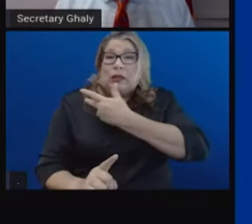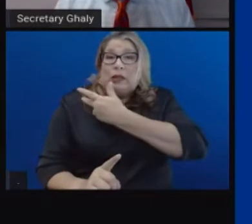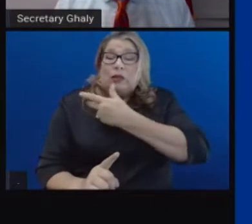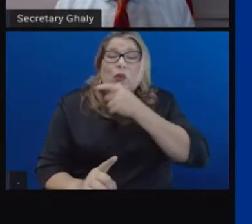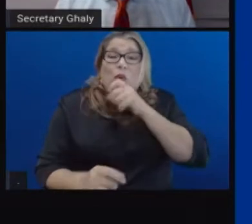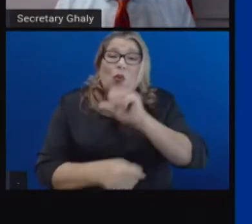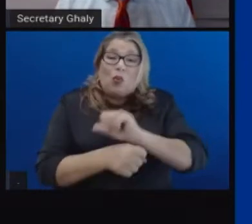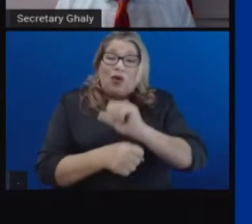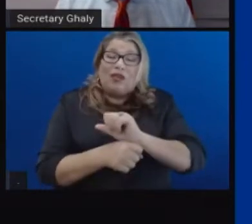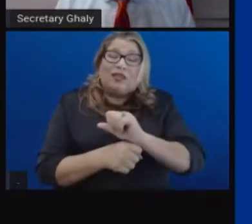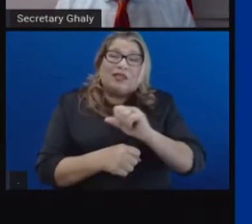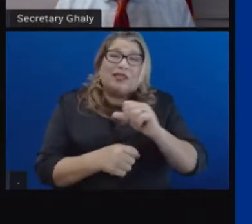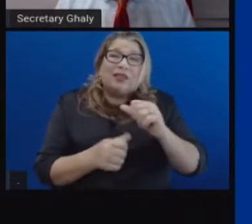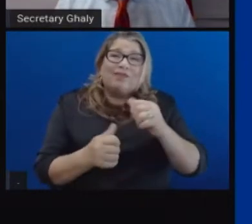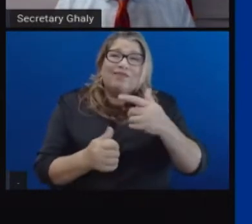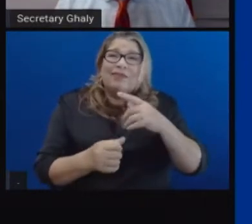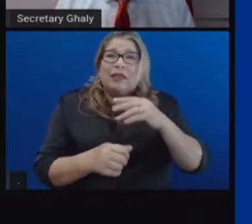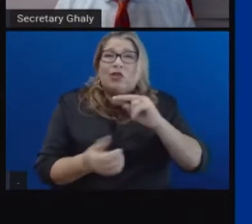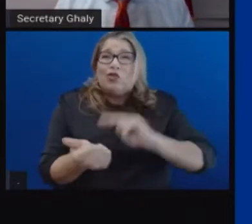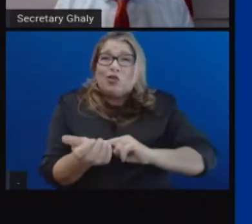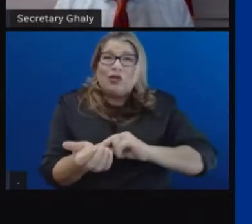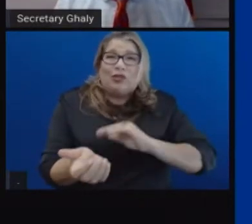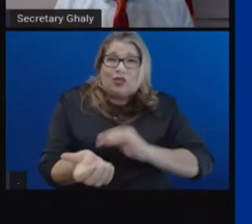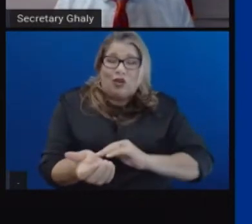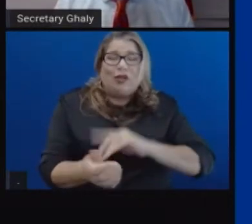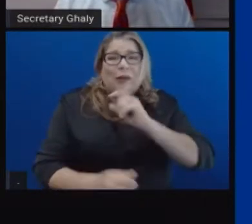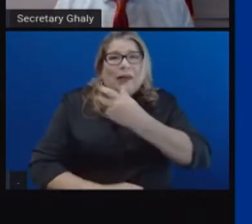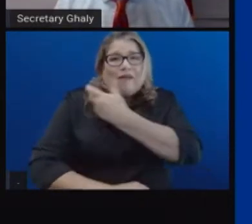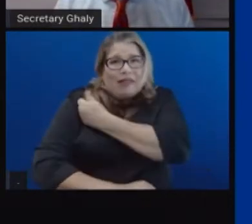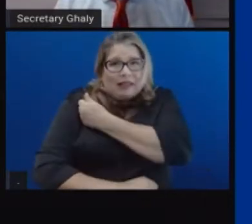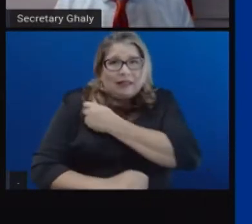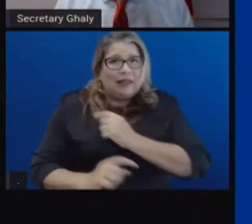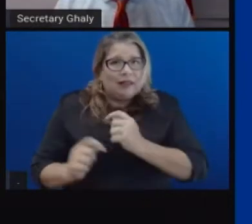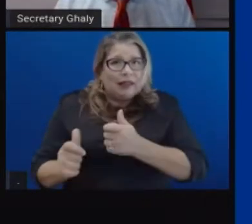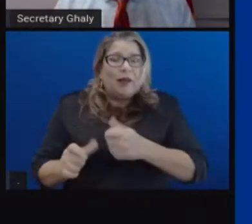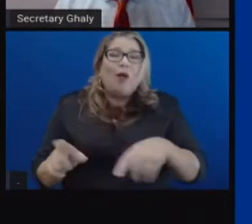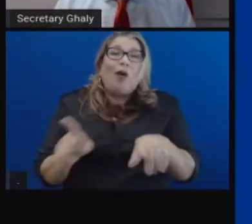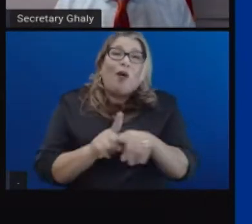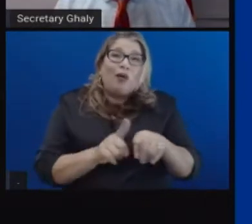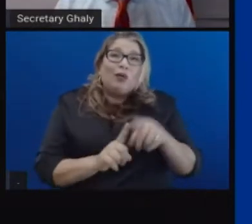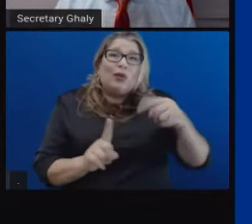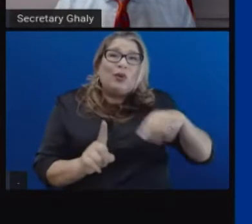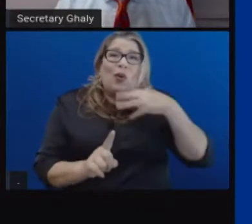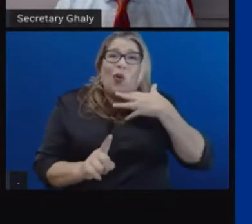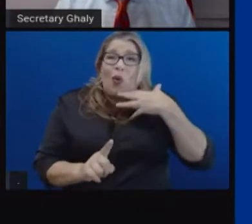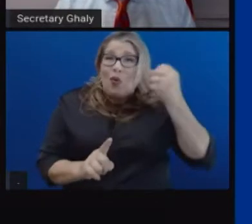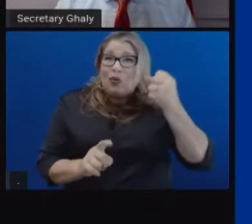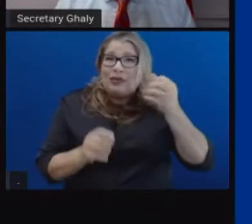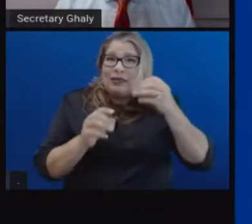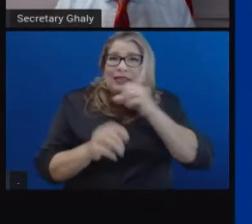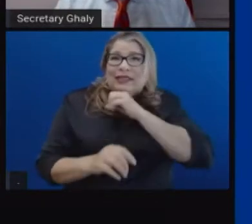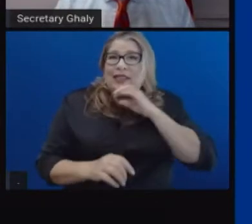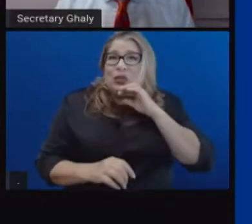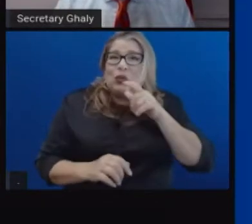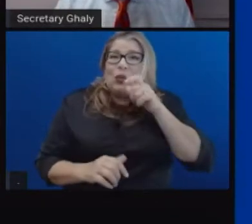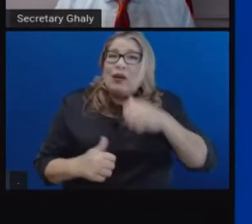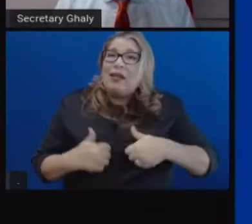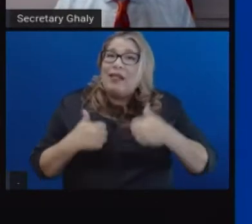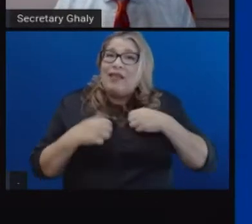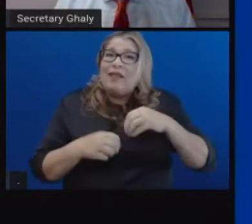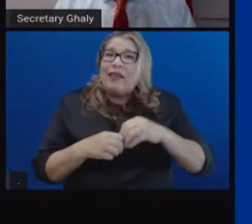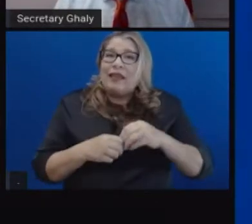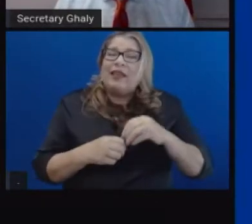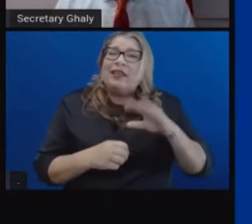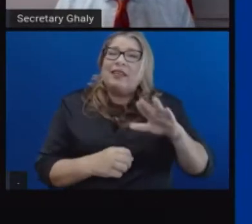settings, especially older Californians who live in those long-term care settings, to allow them to quickly and safely get